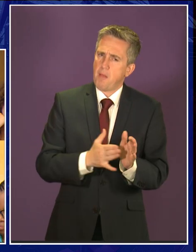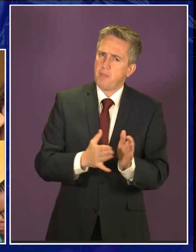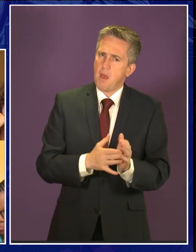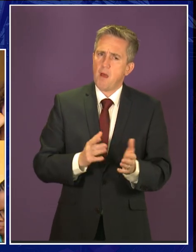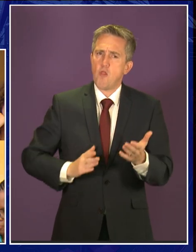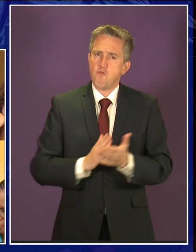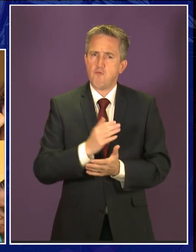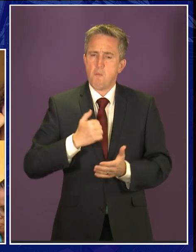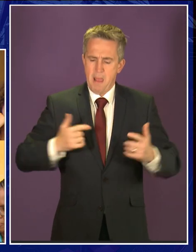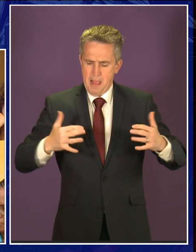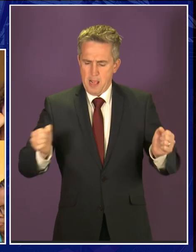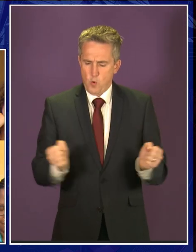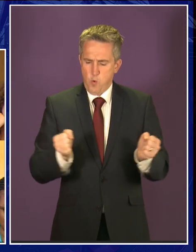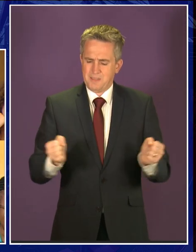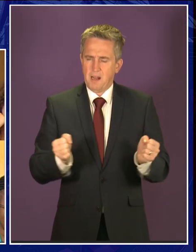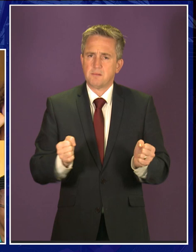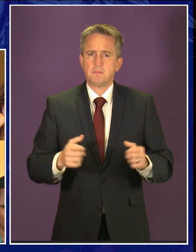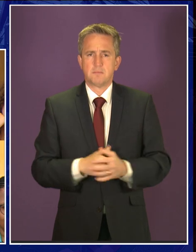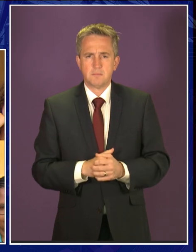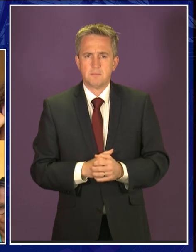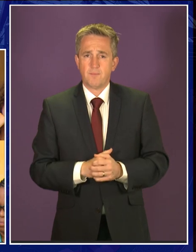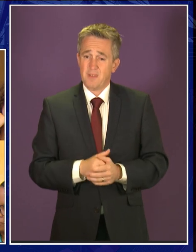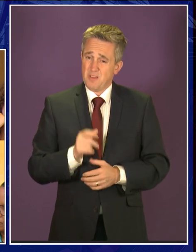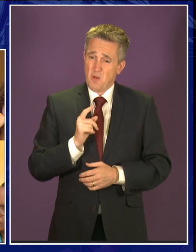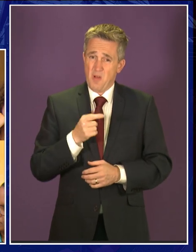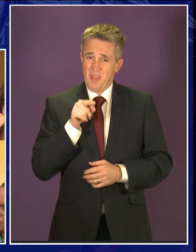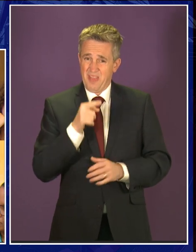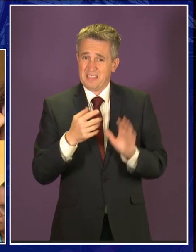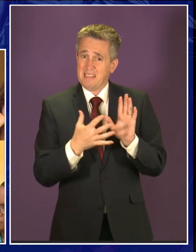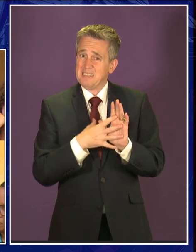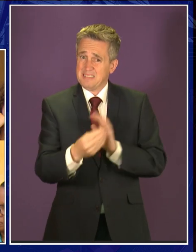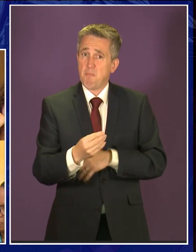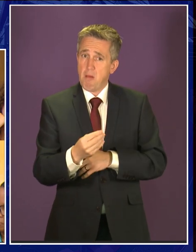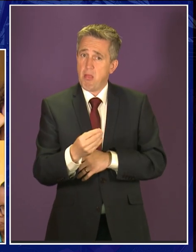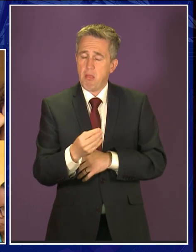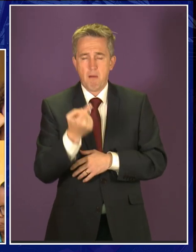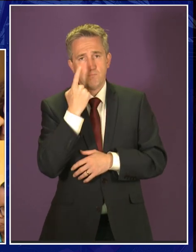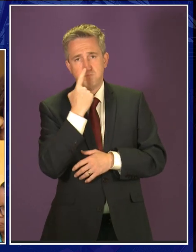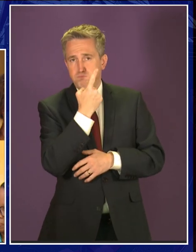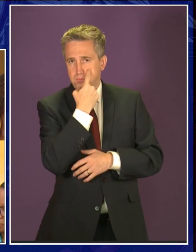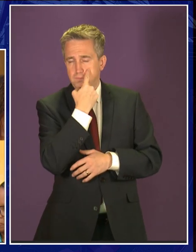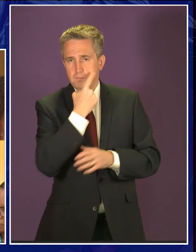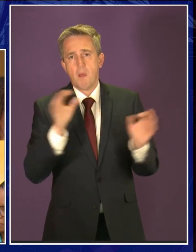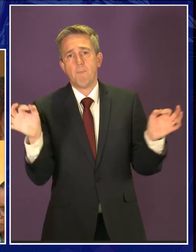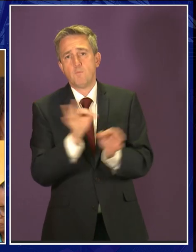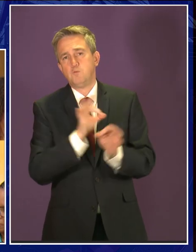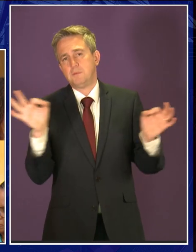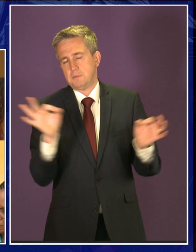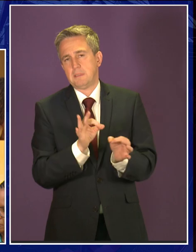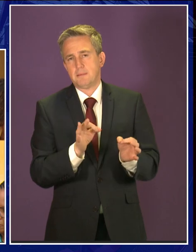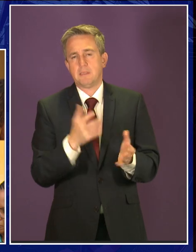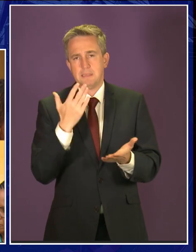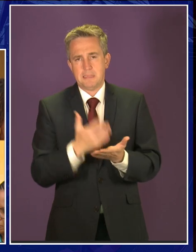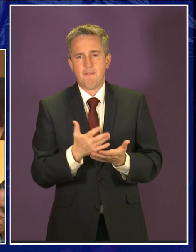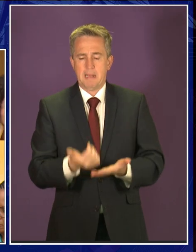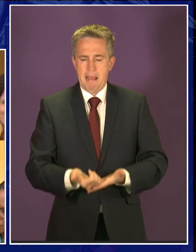mother. So this experience for me truly proved the power and magic of music in getting through to someone to bring about